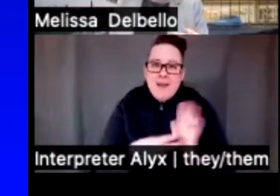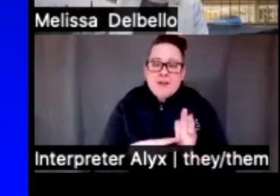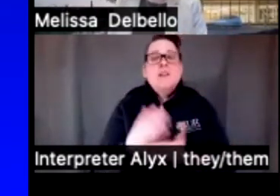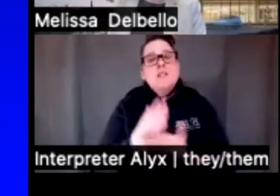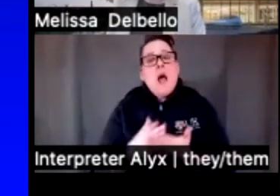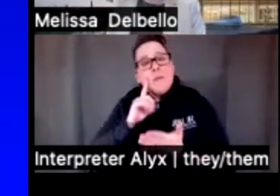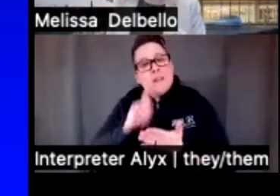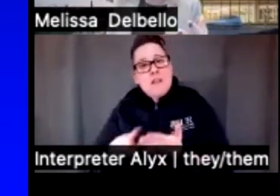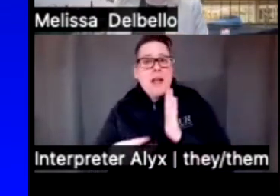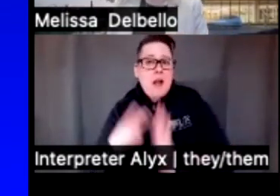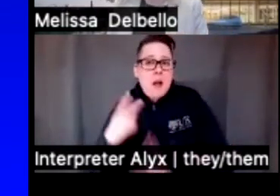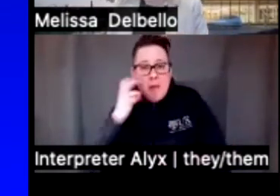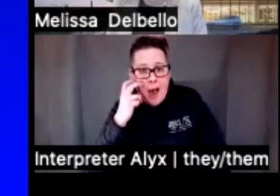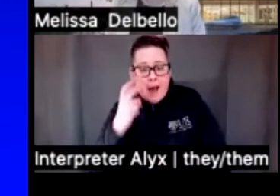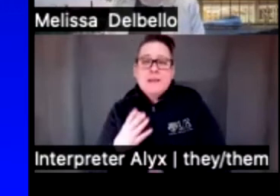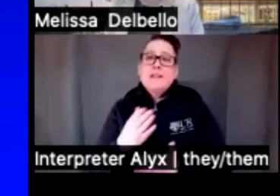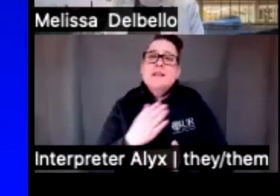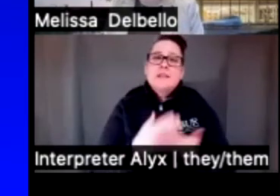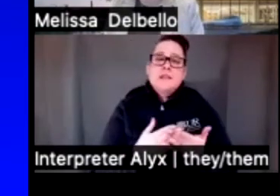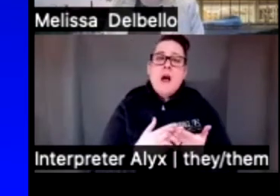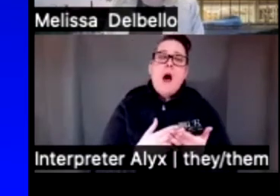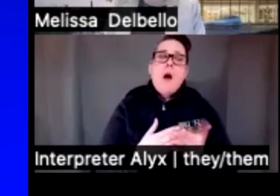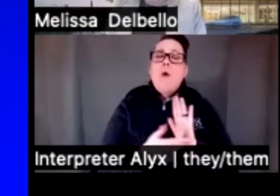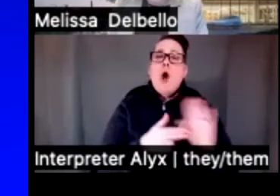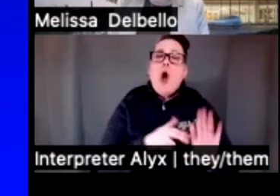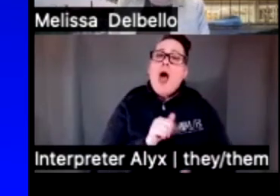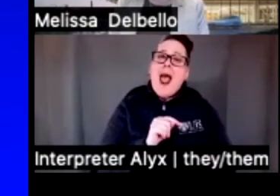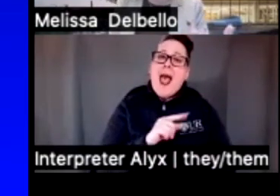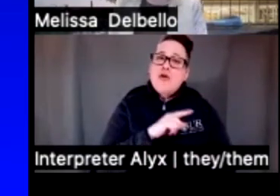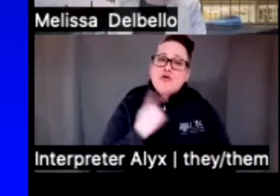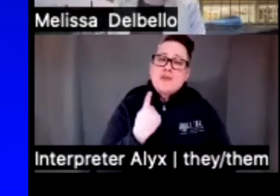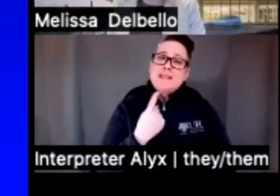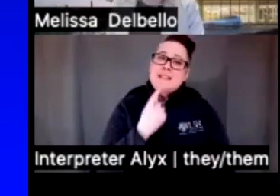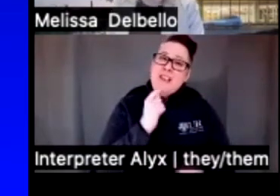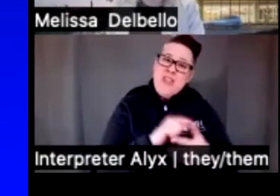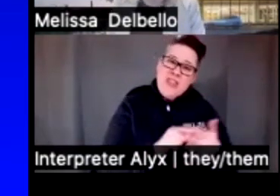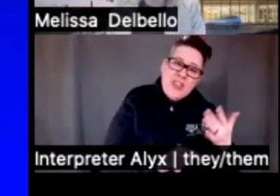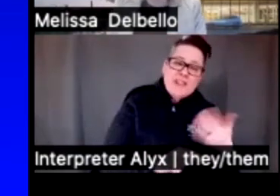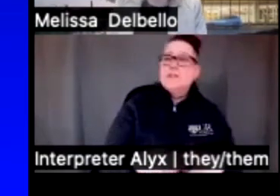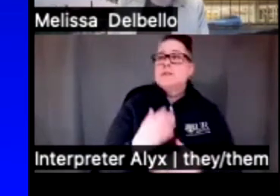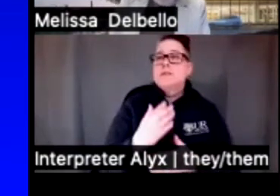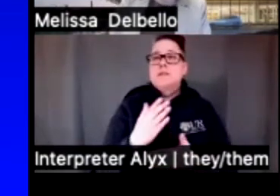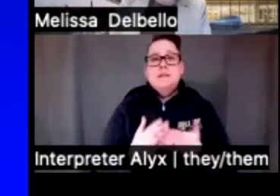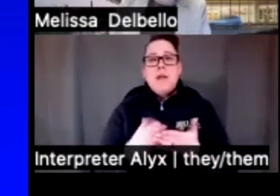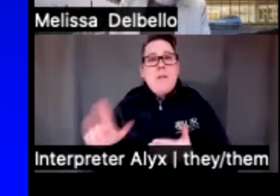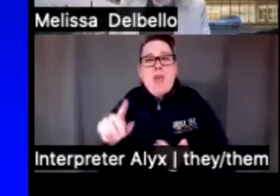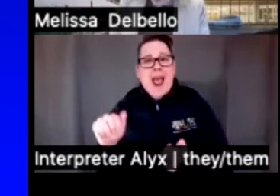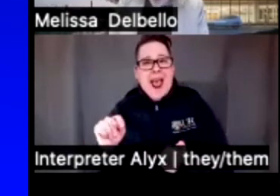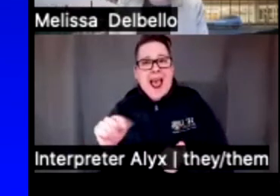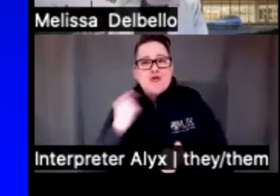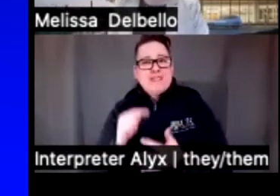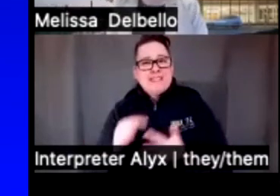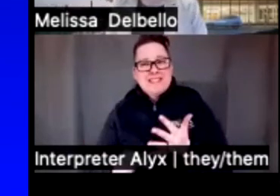blind. Some of them define at risk one way. Some of them have outcome measures different from other